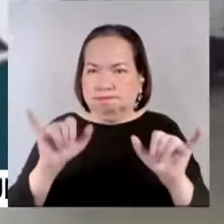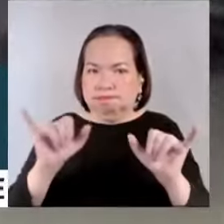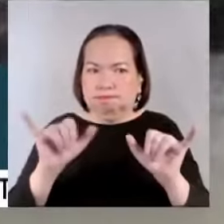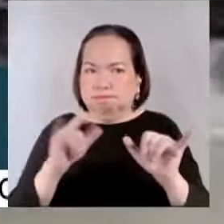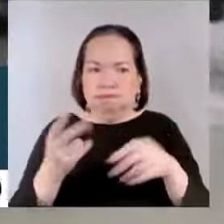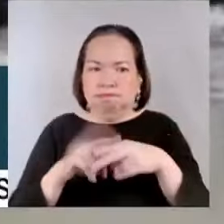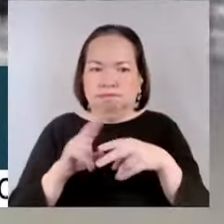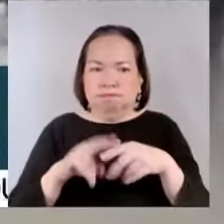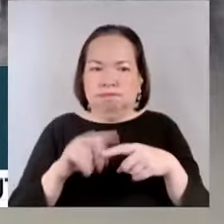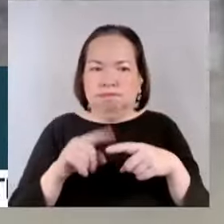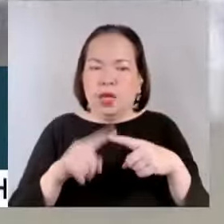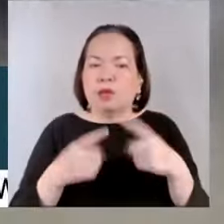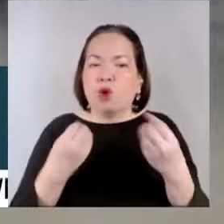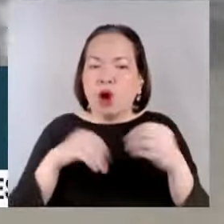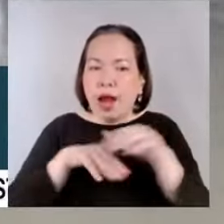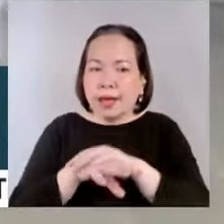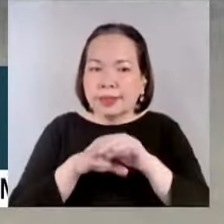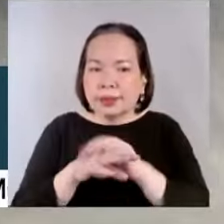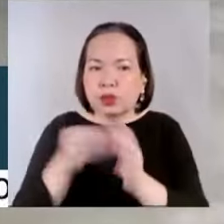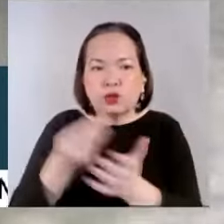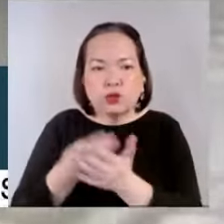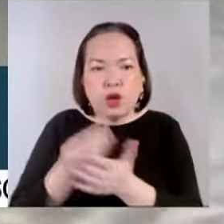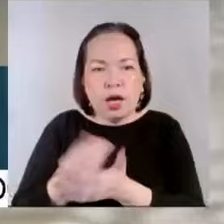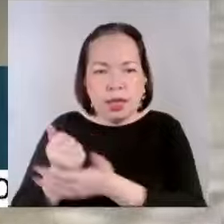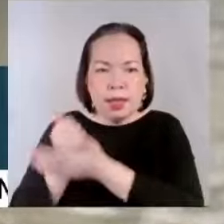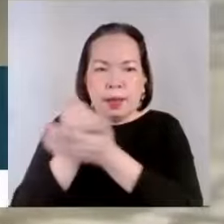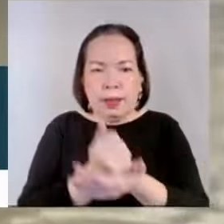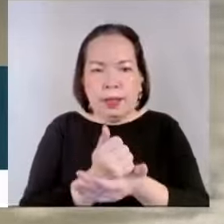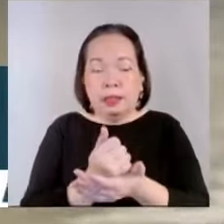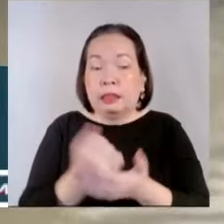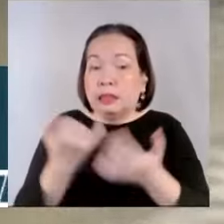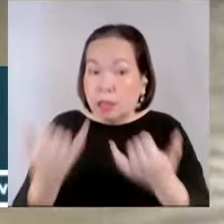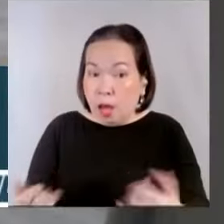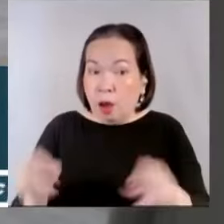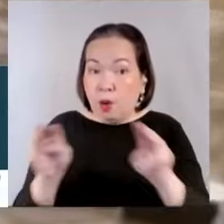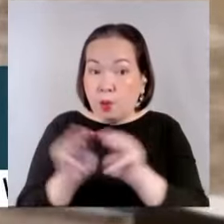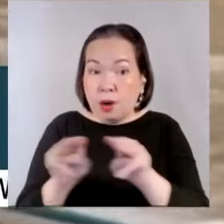more access to disaster funds. Over in Marikina City, the water level